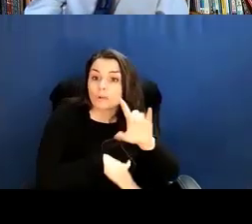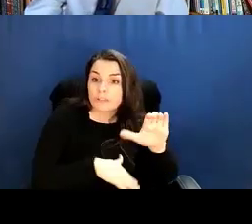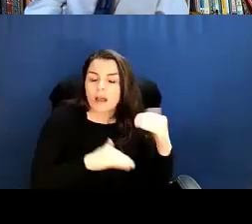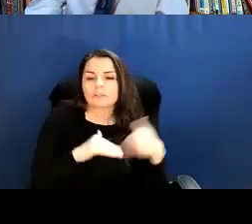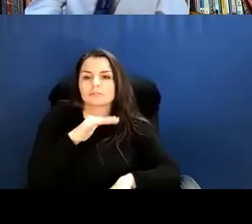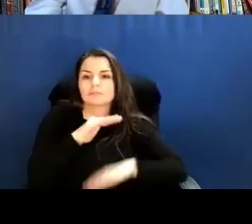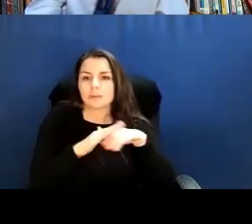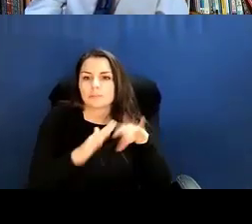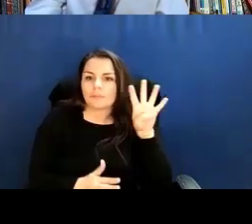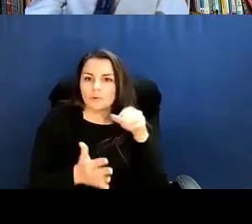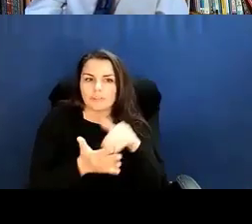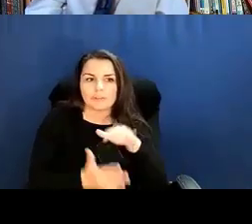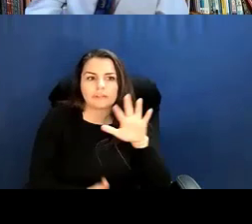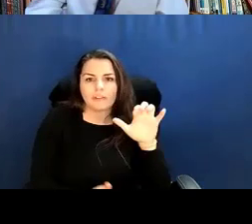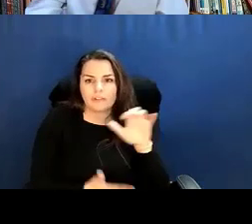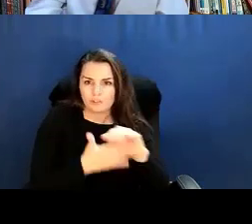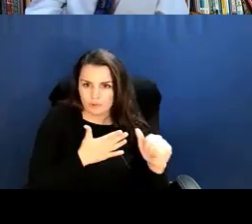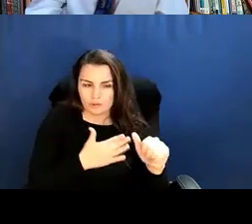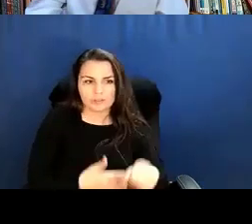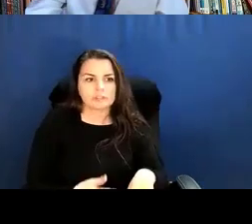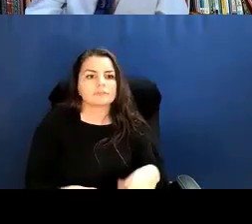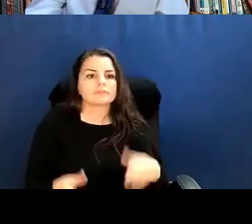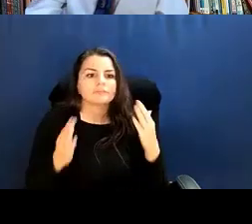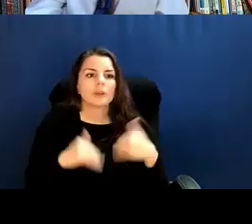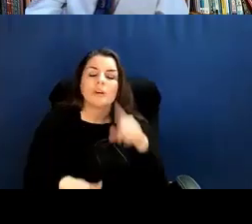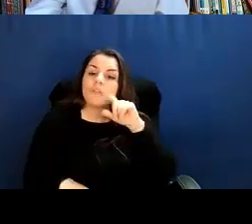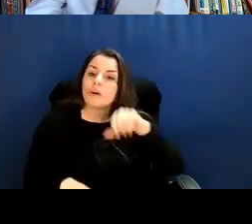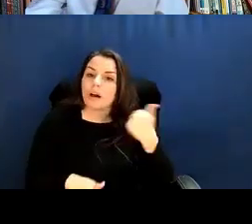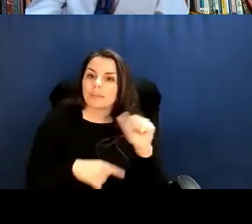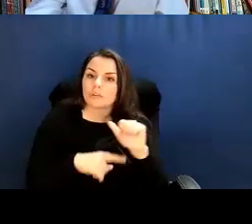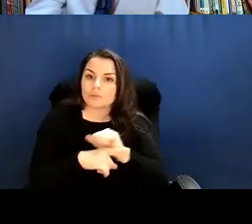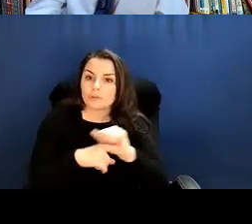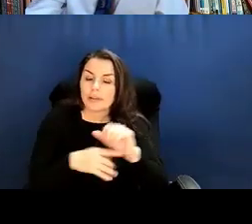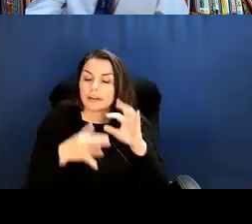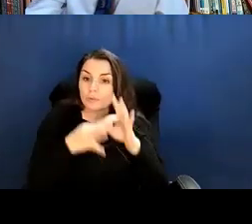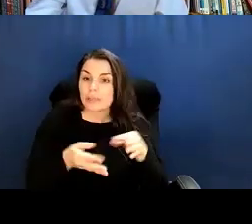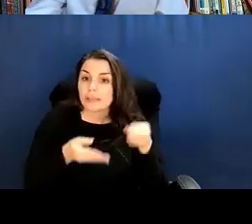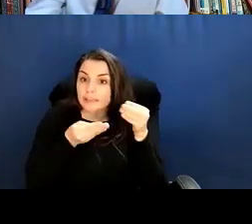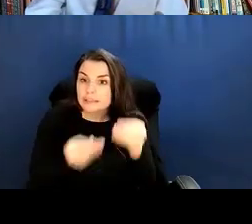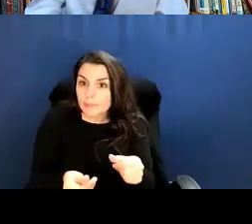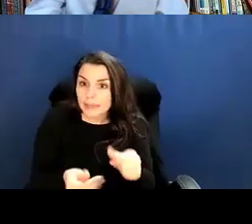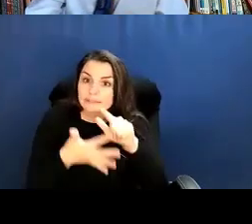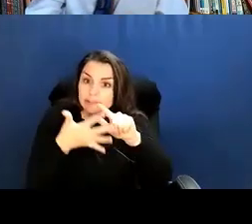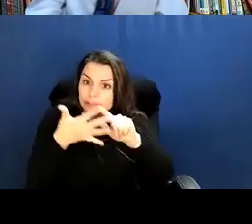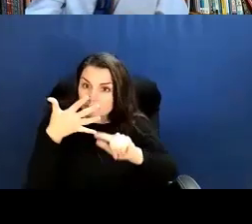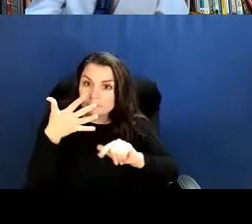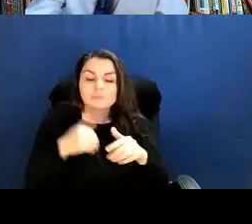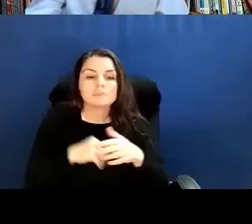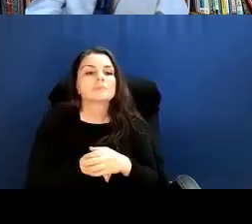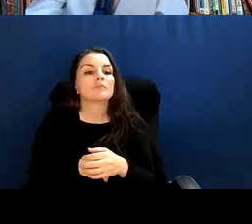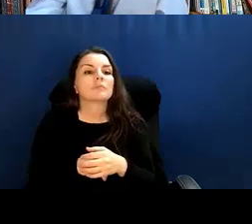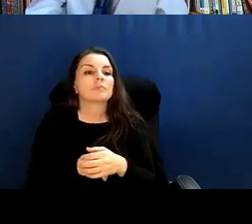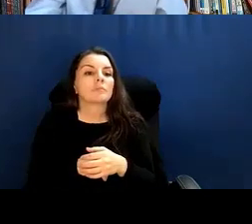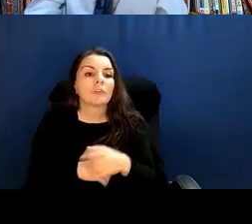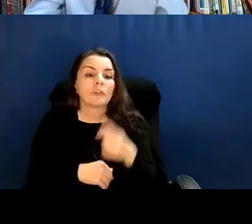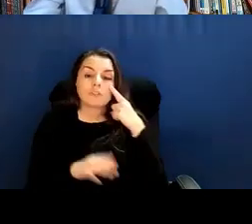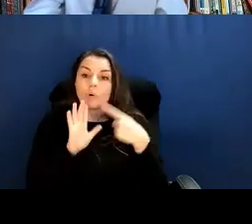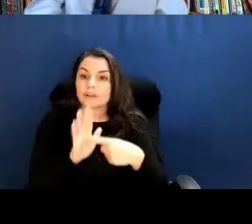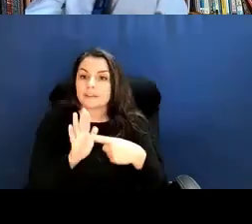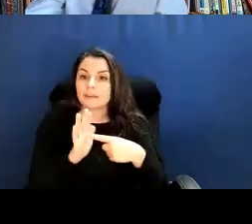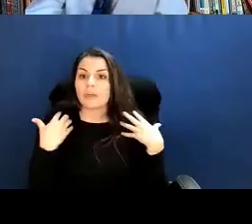For T32 programs and other institutional training grants, training related expenses can be used